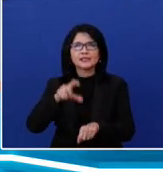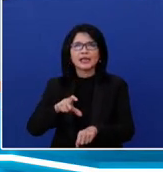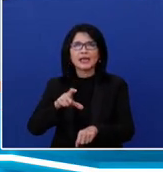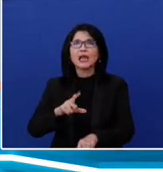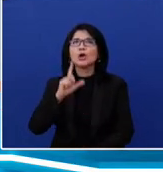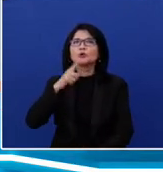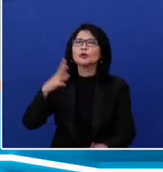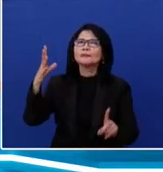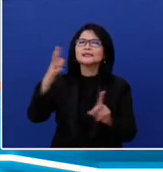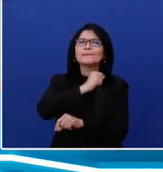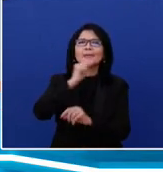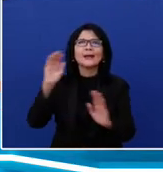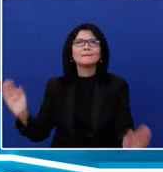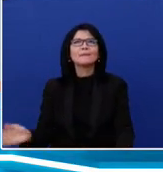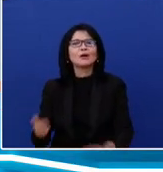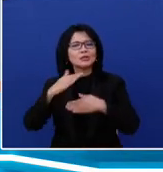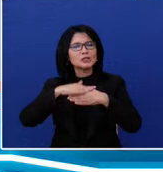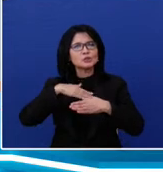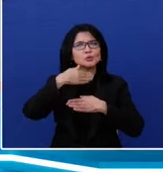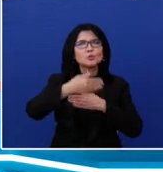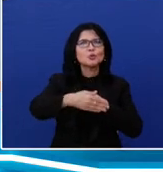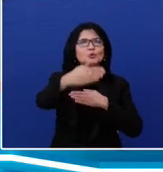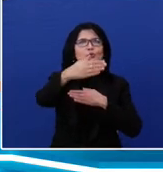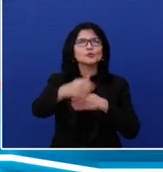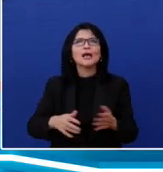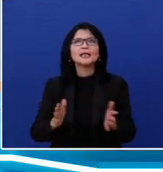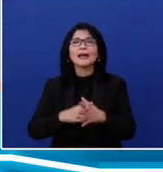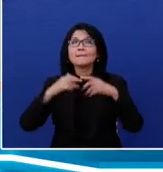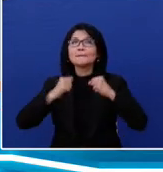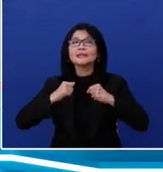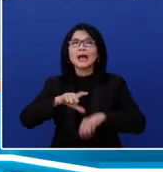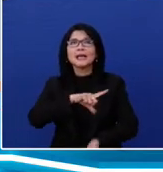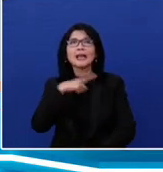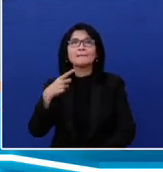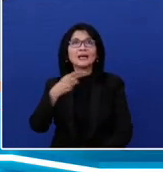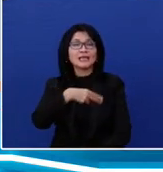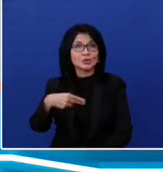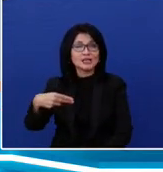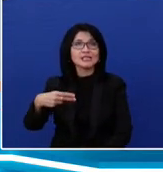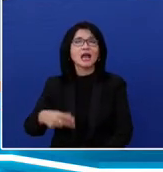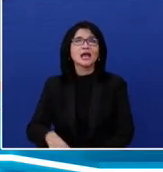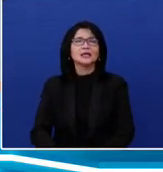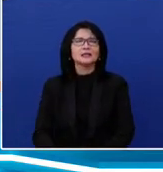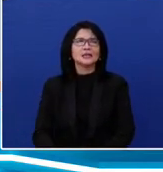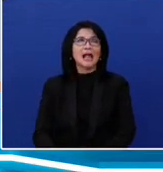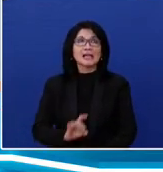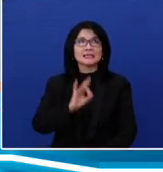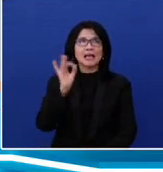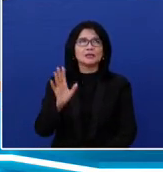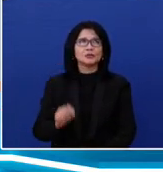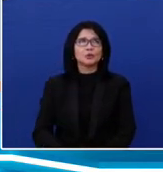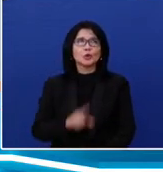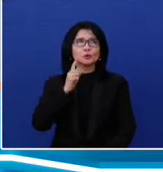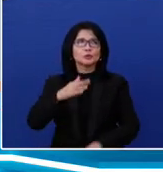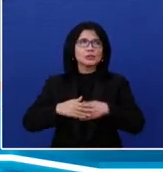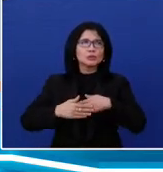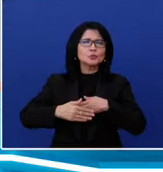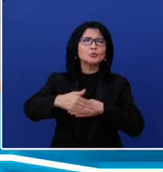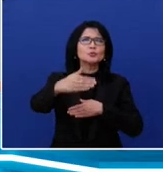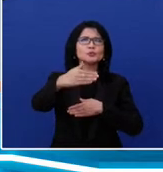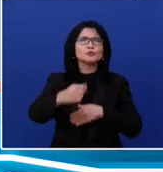development in Indonesia Hai moreover in order to save Fadly from traditional way of infrastructure